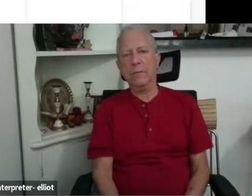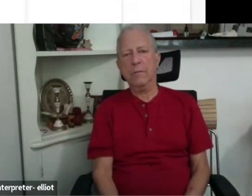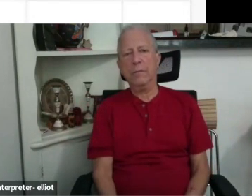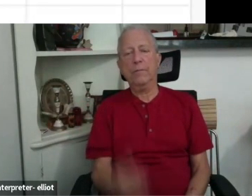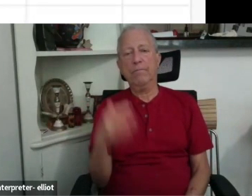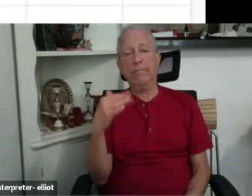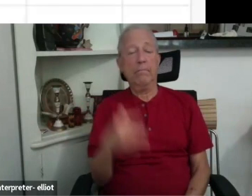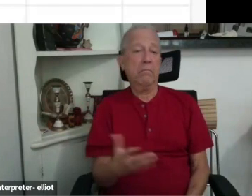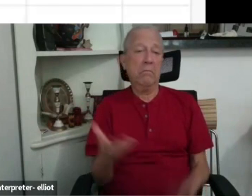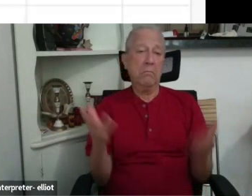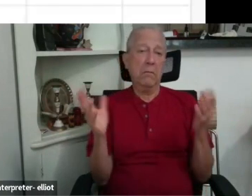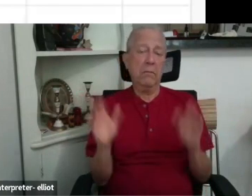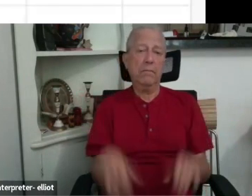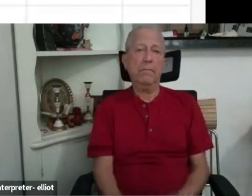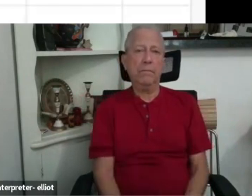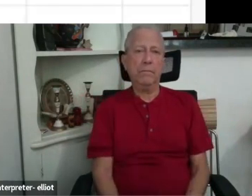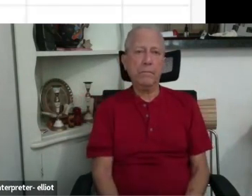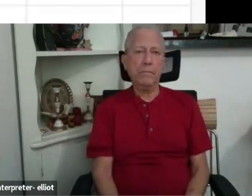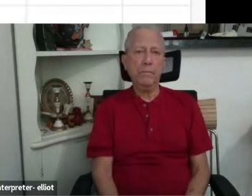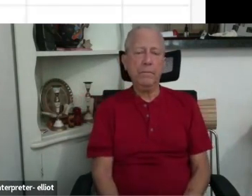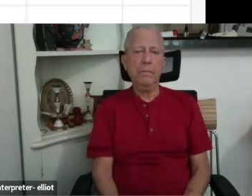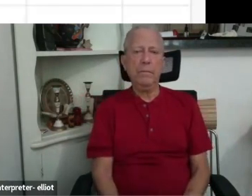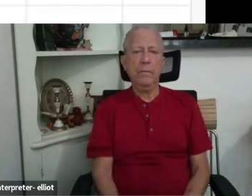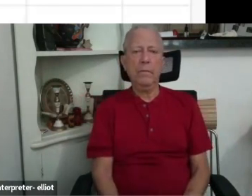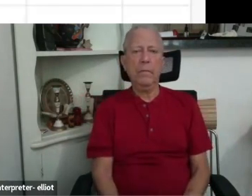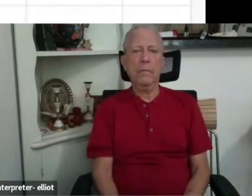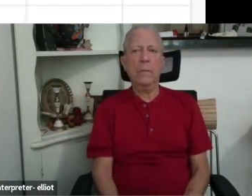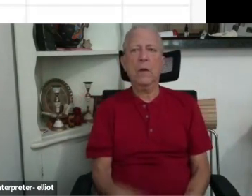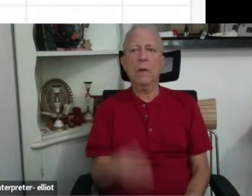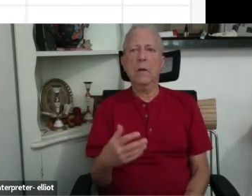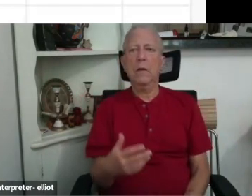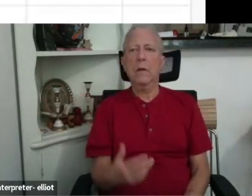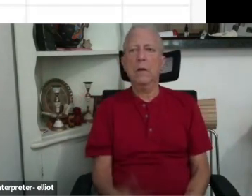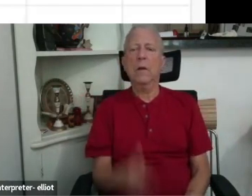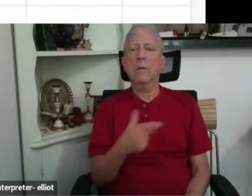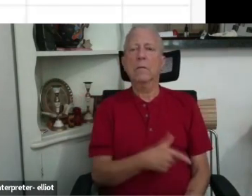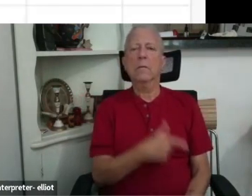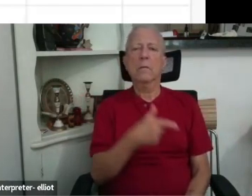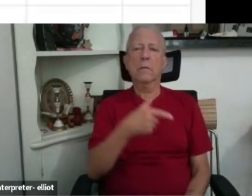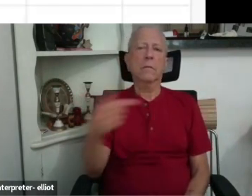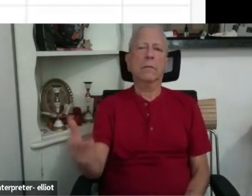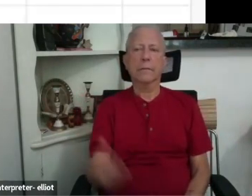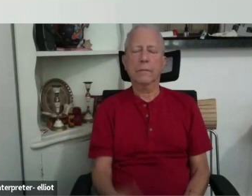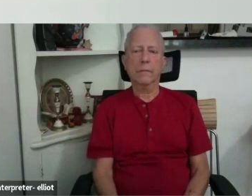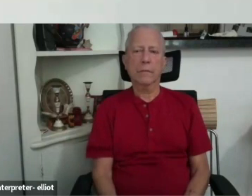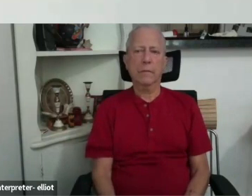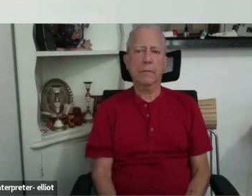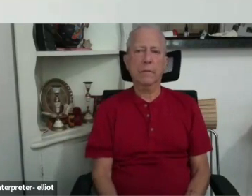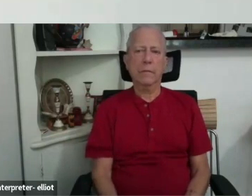yeah, and that is it for me, and I'll pass it to my coworker Vera.